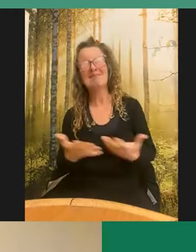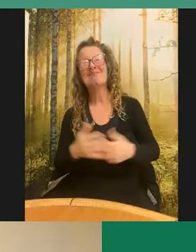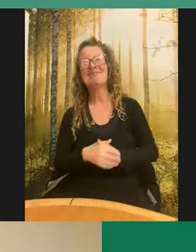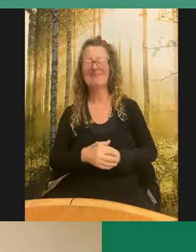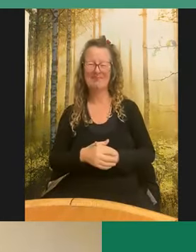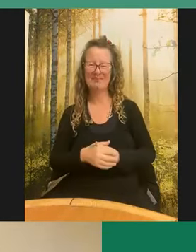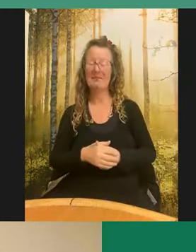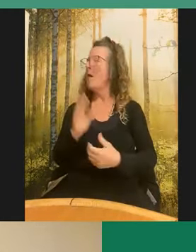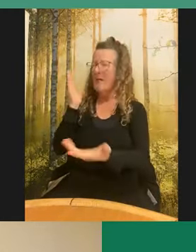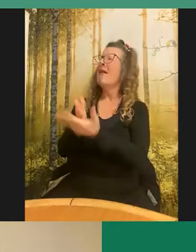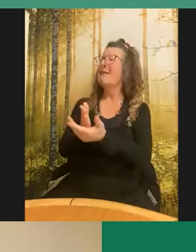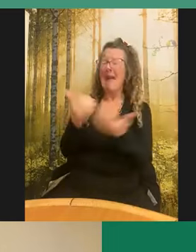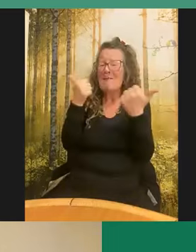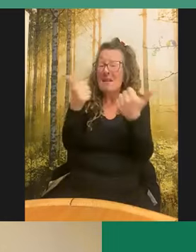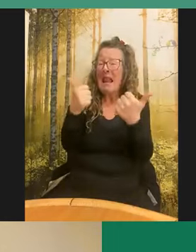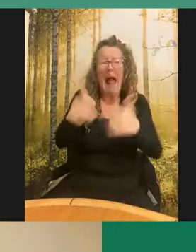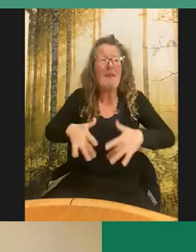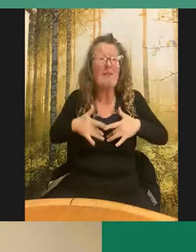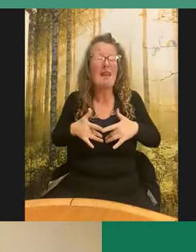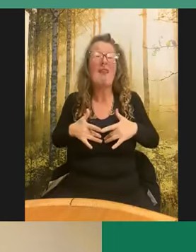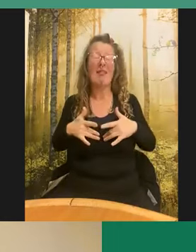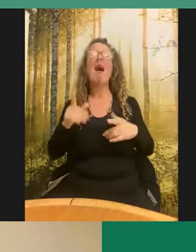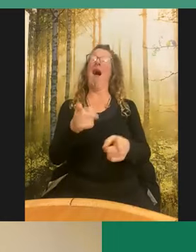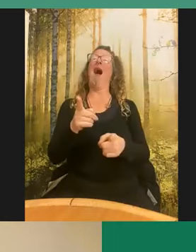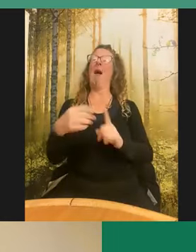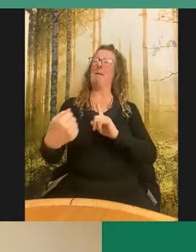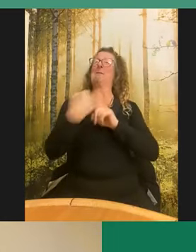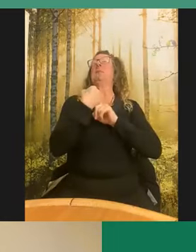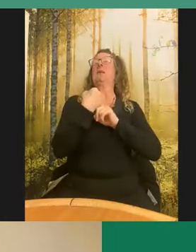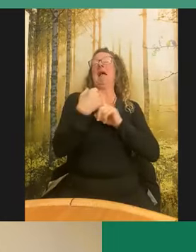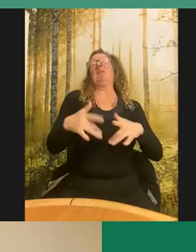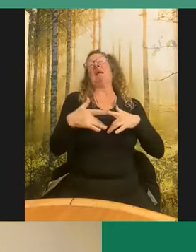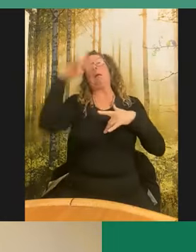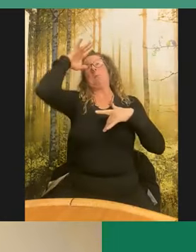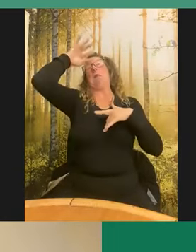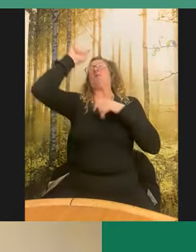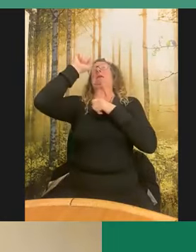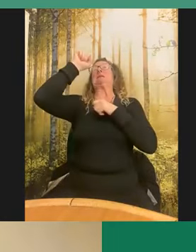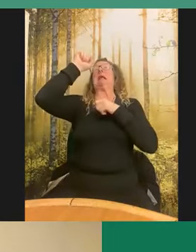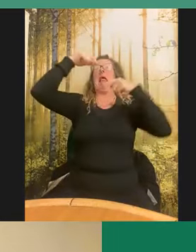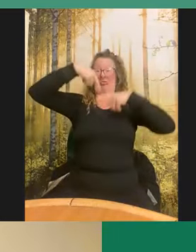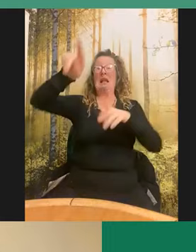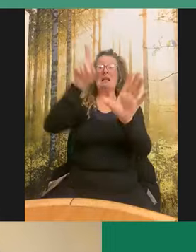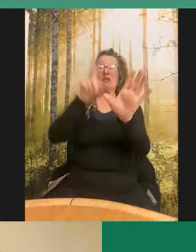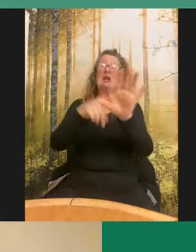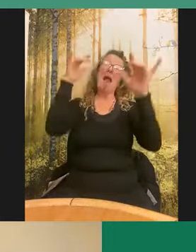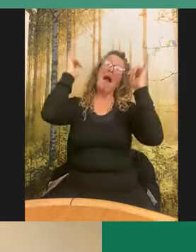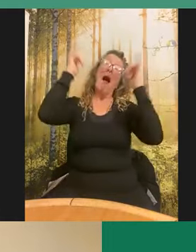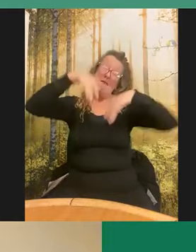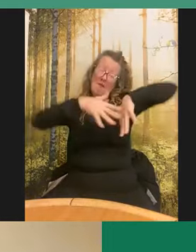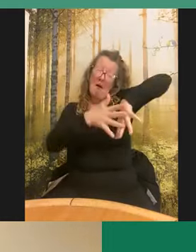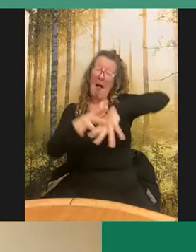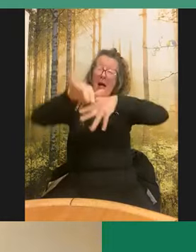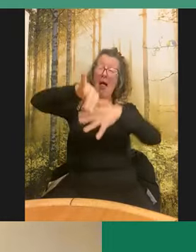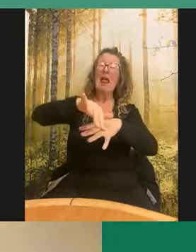No, definitely. And I feel that, and I you know, it kind of brings me memories of, you know, even this year's carnival, like, you know, it wasn't about going to this stage and getting to